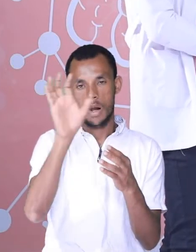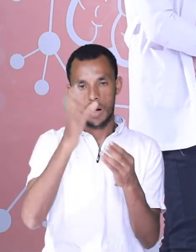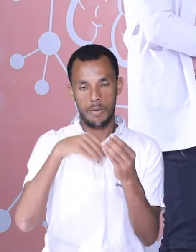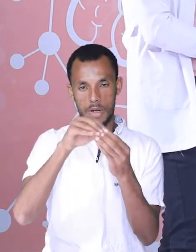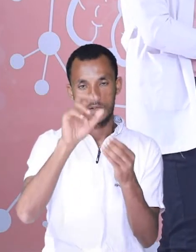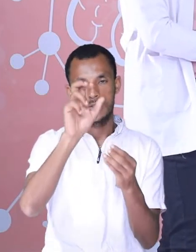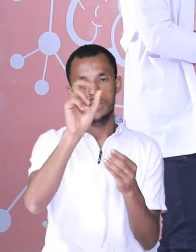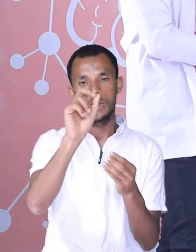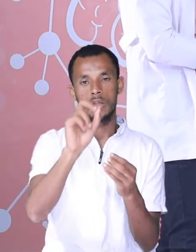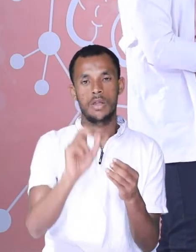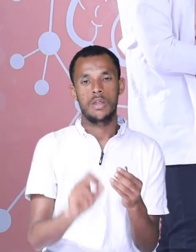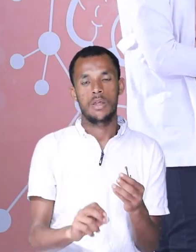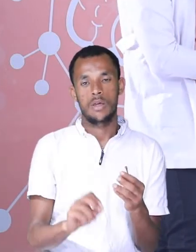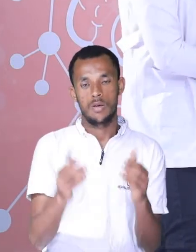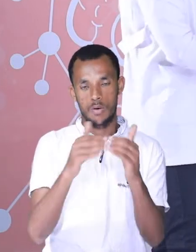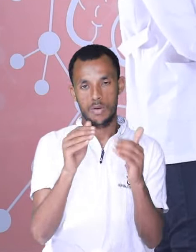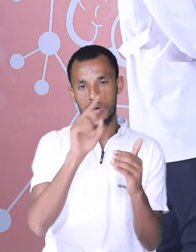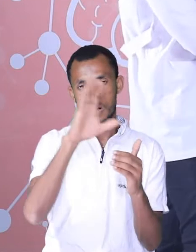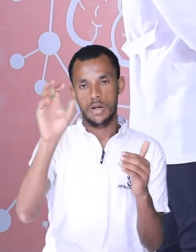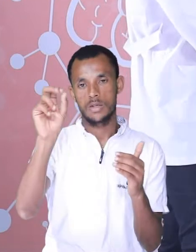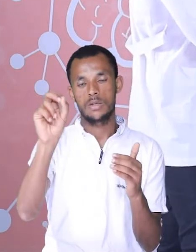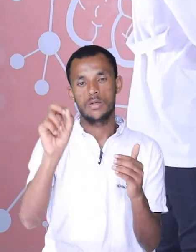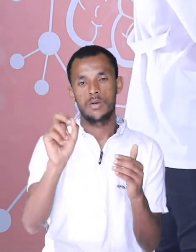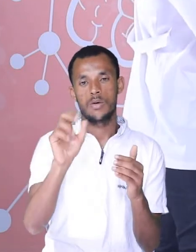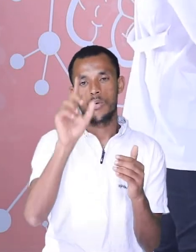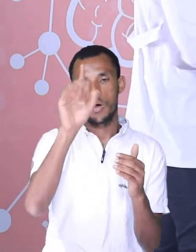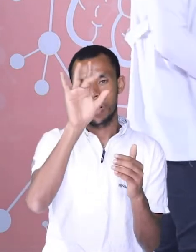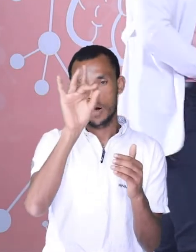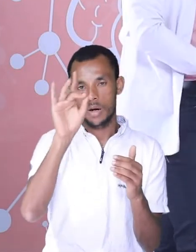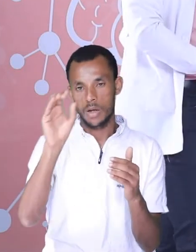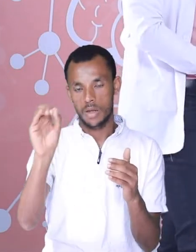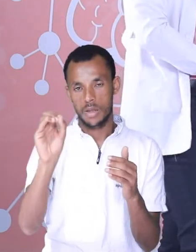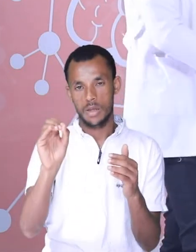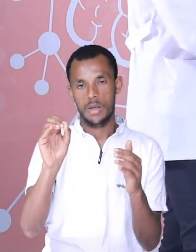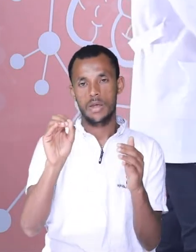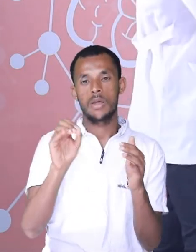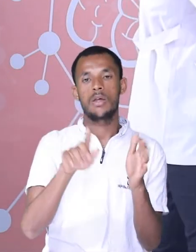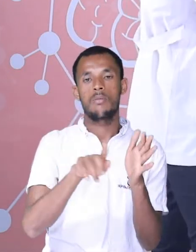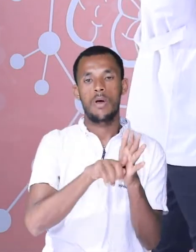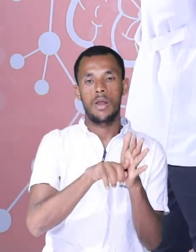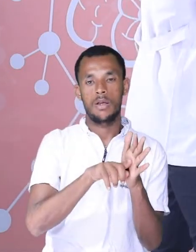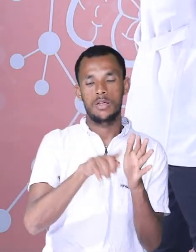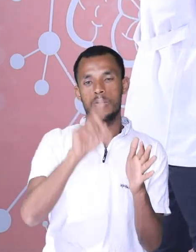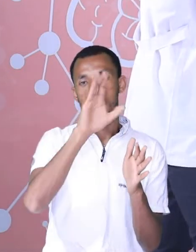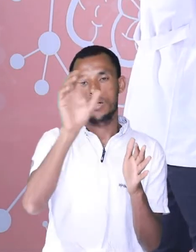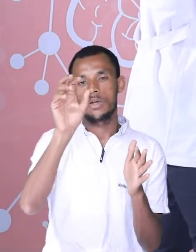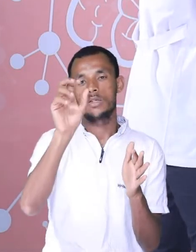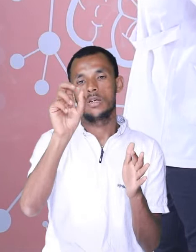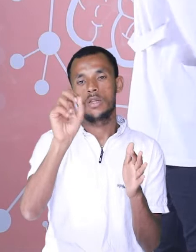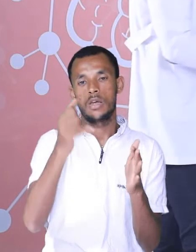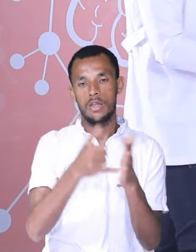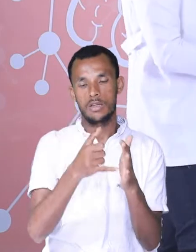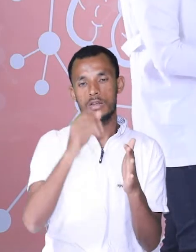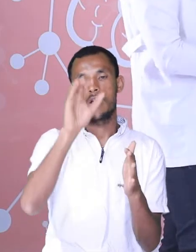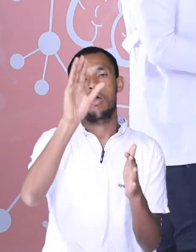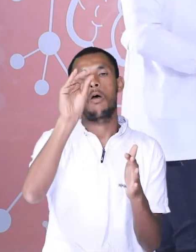is 130. So 180 degree minus 130 degree, it is 50